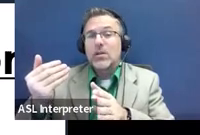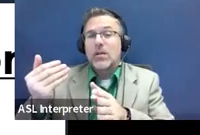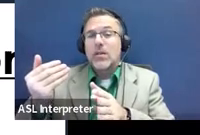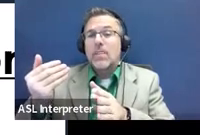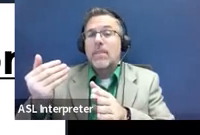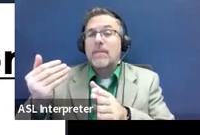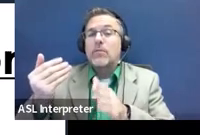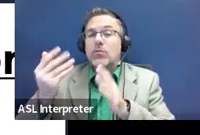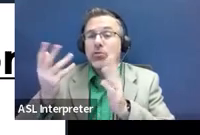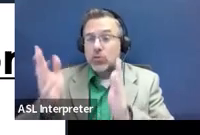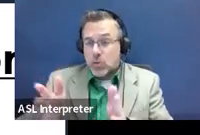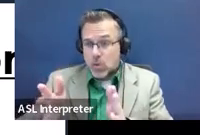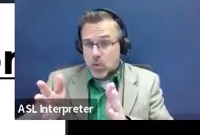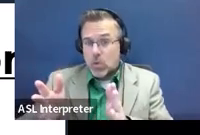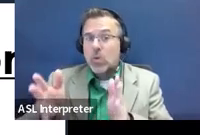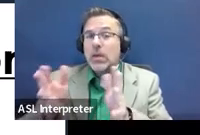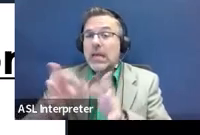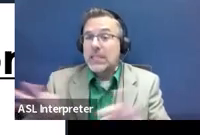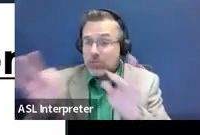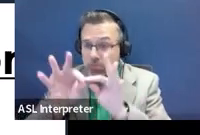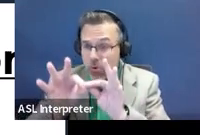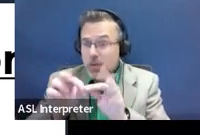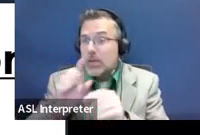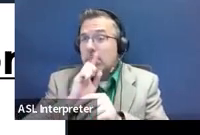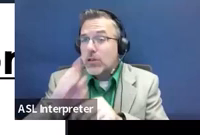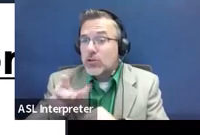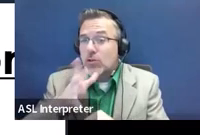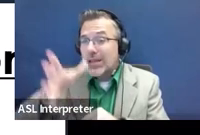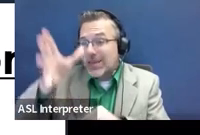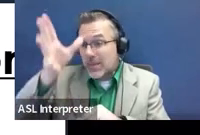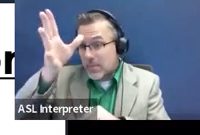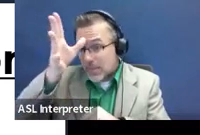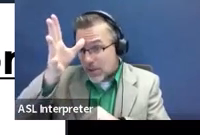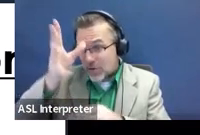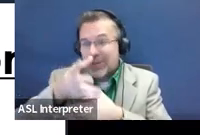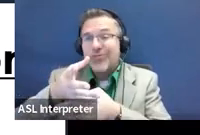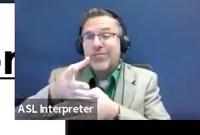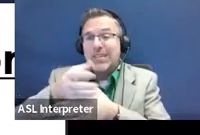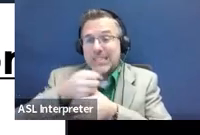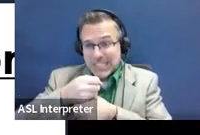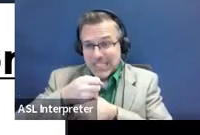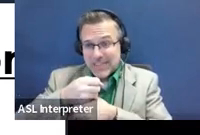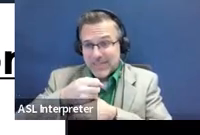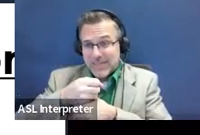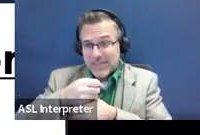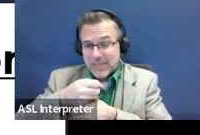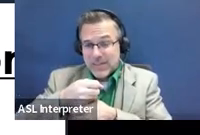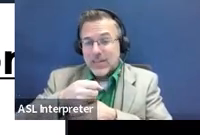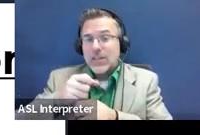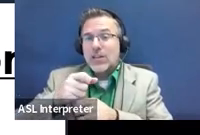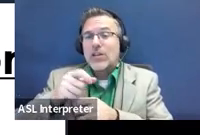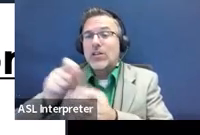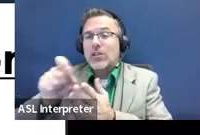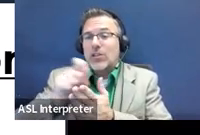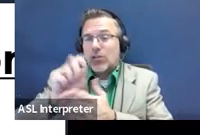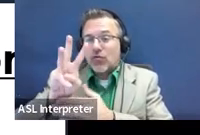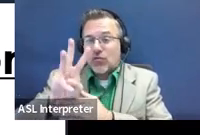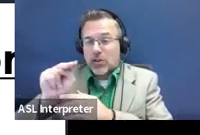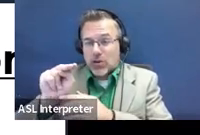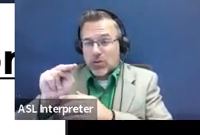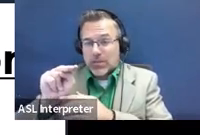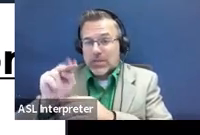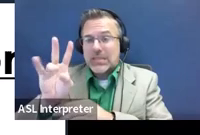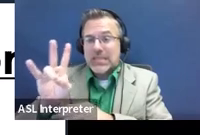need to make sure that the parent gets the written notice in their hands 7 days before the